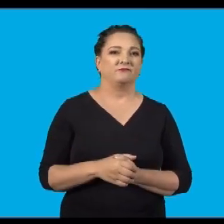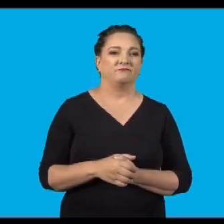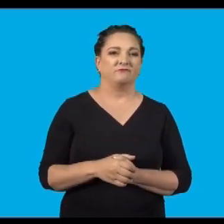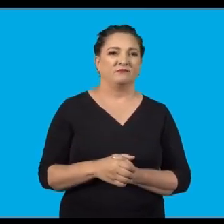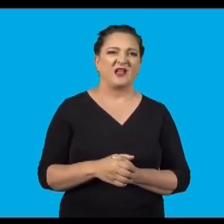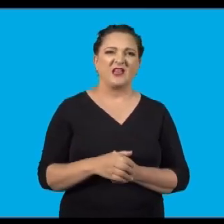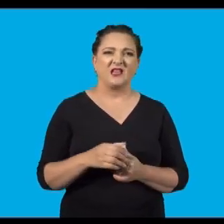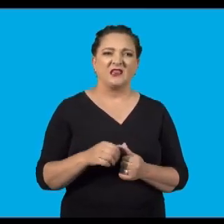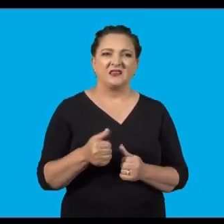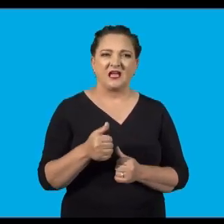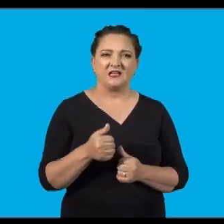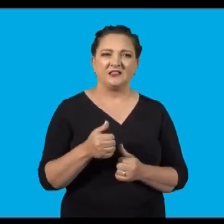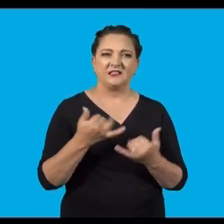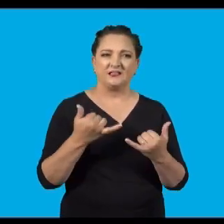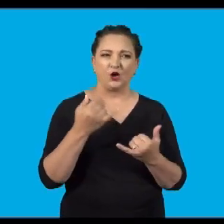Whether,